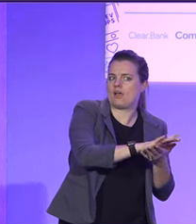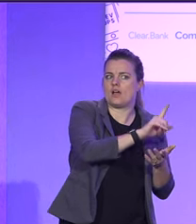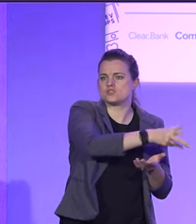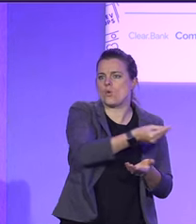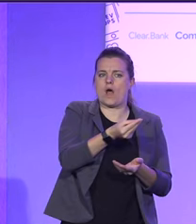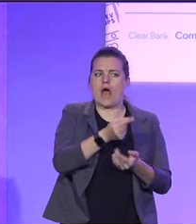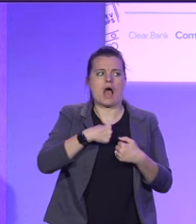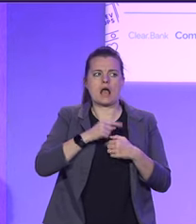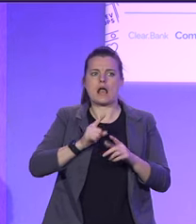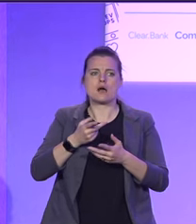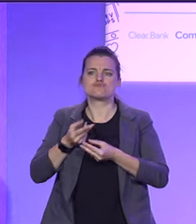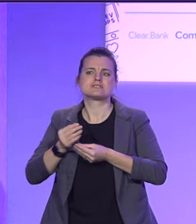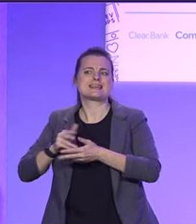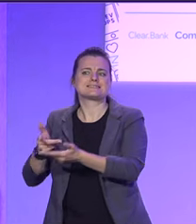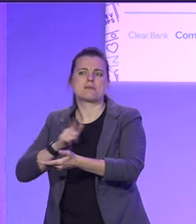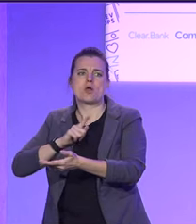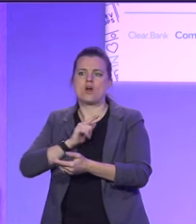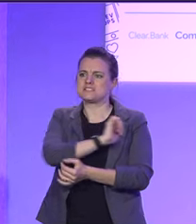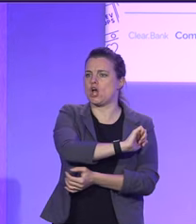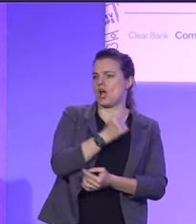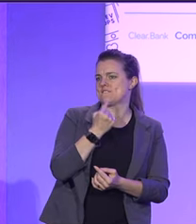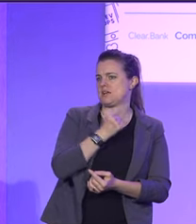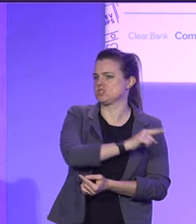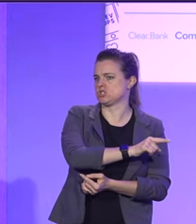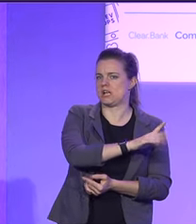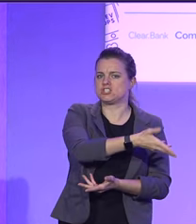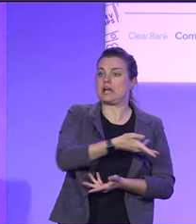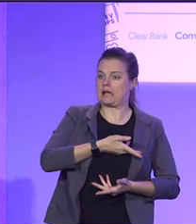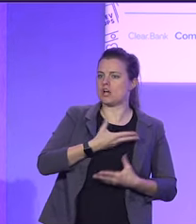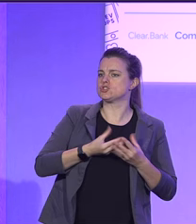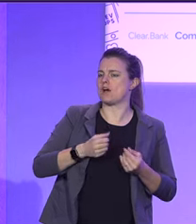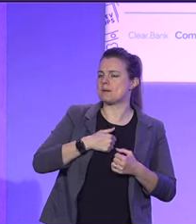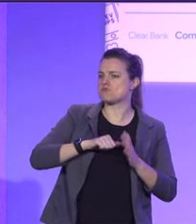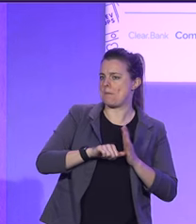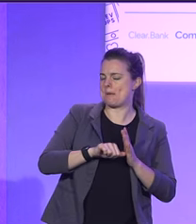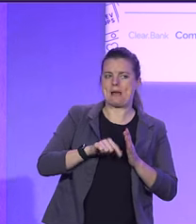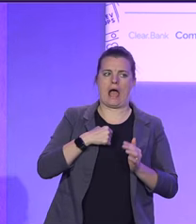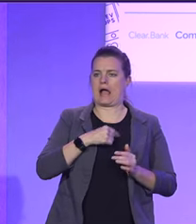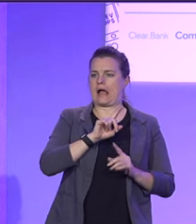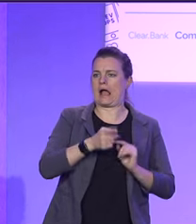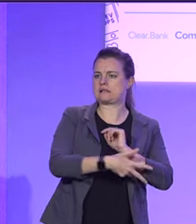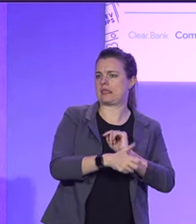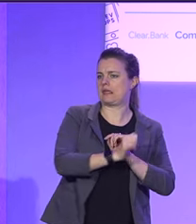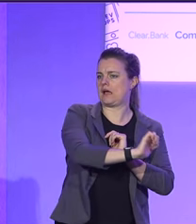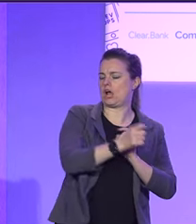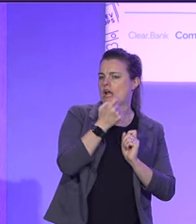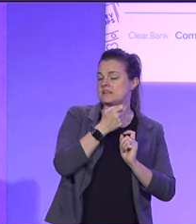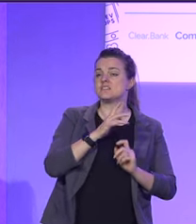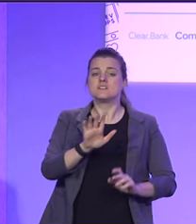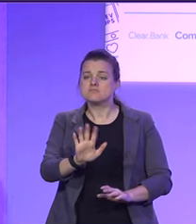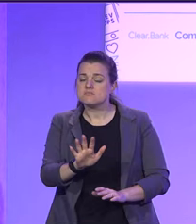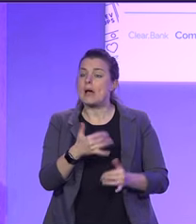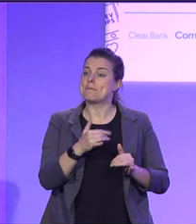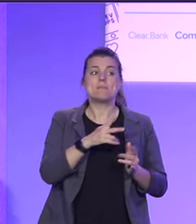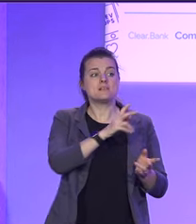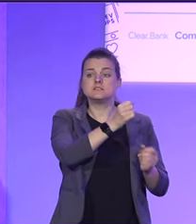way that you explained it helps the next person actually solve that problem. We all explain things in different ways, we always write in different ways, and the way